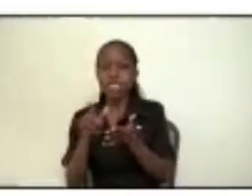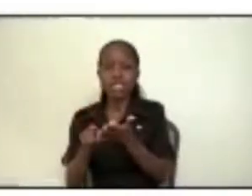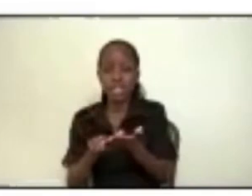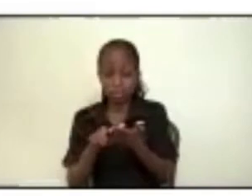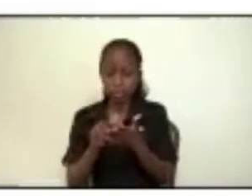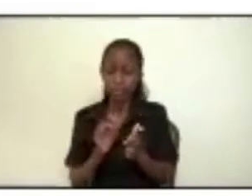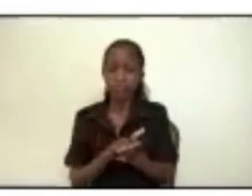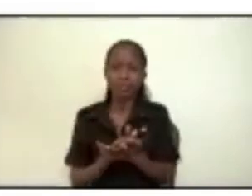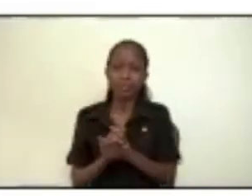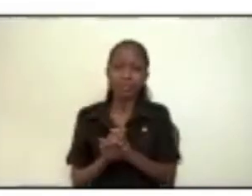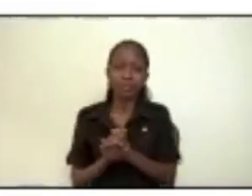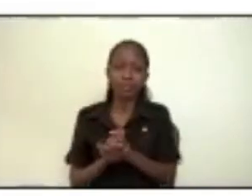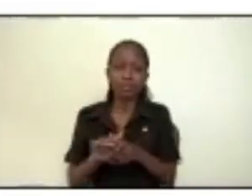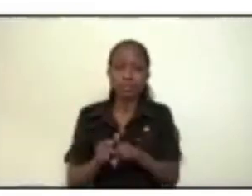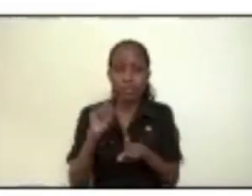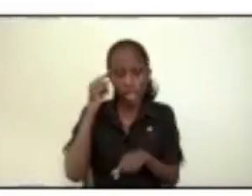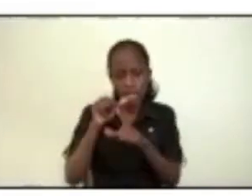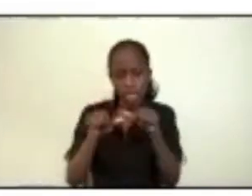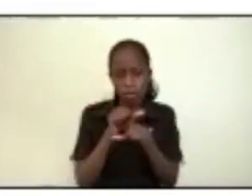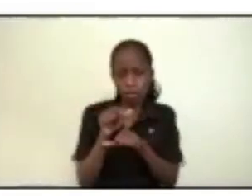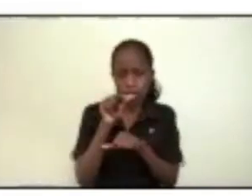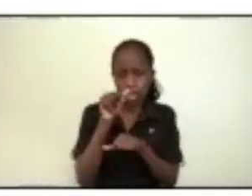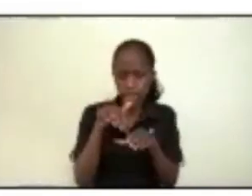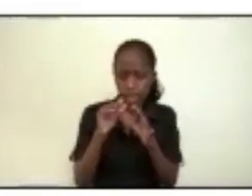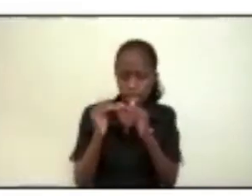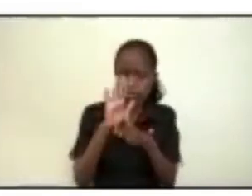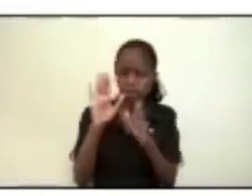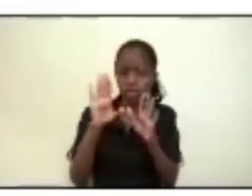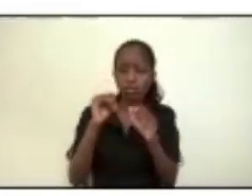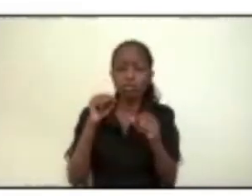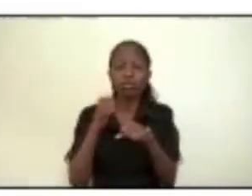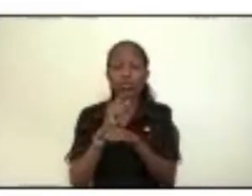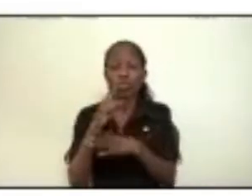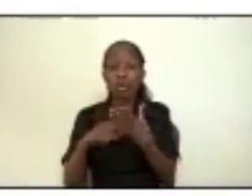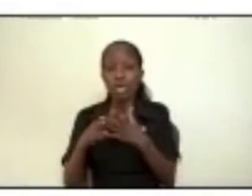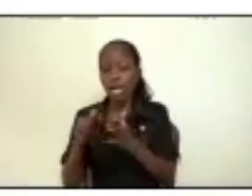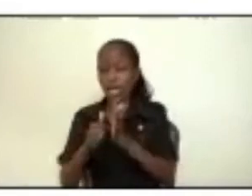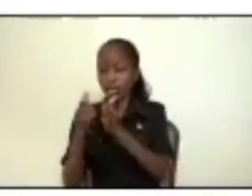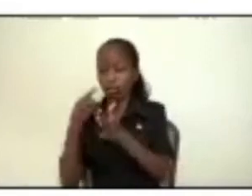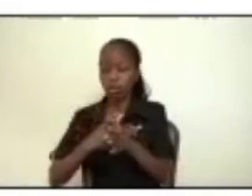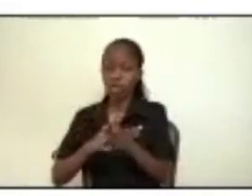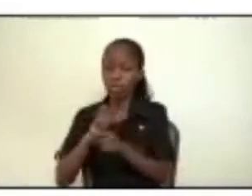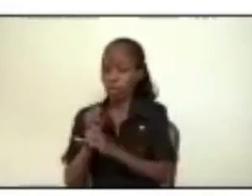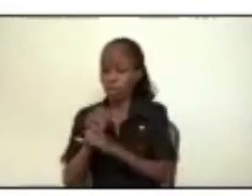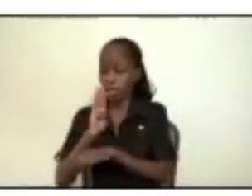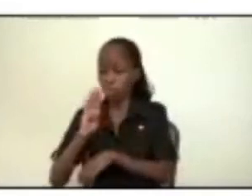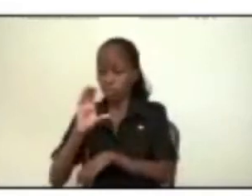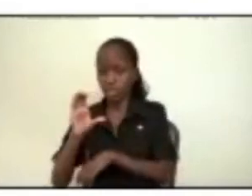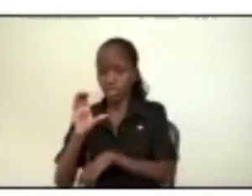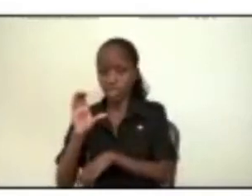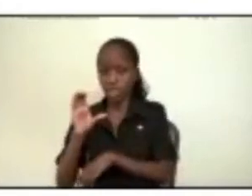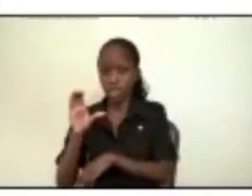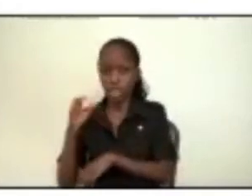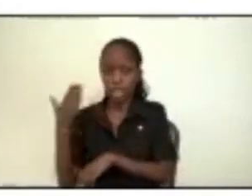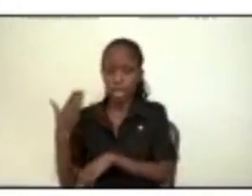think about in your capacity what you can do. So for me, being on BBC Money Daily, I